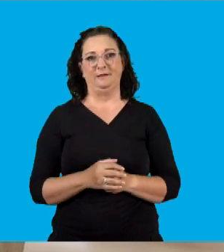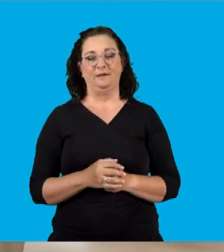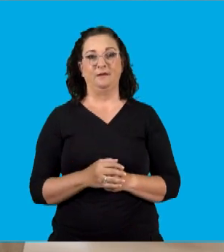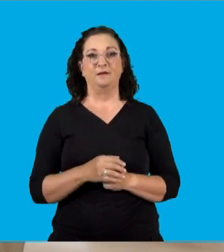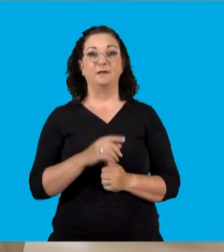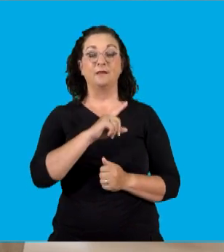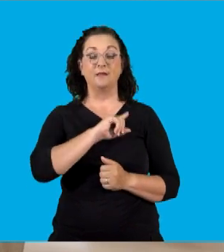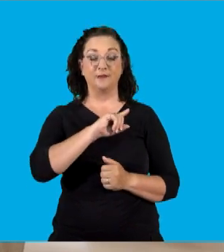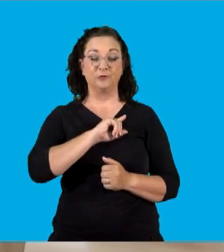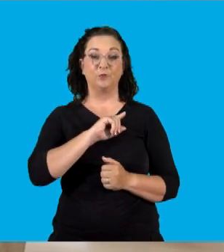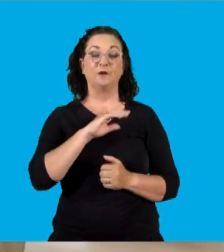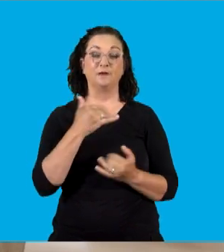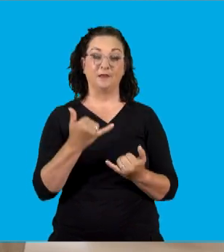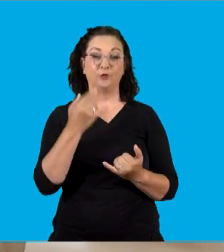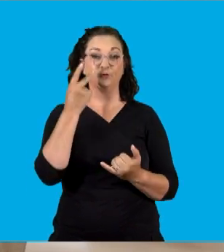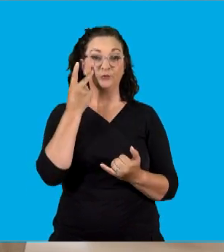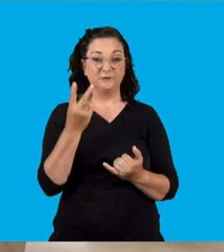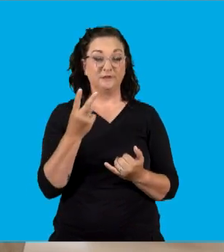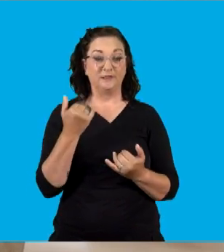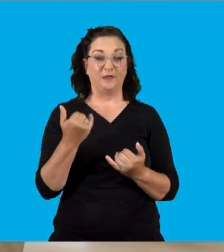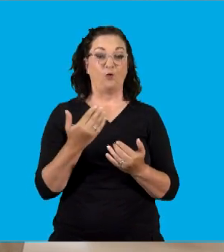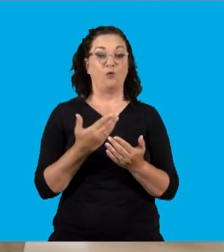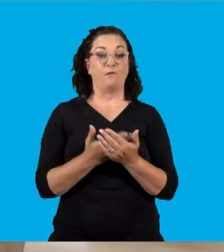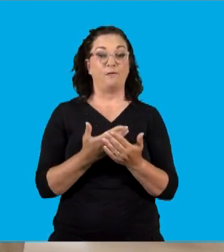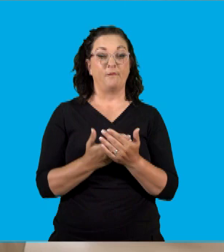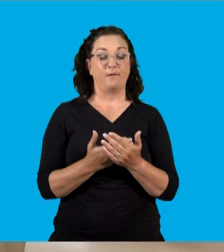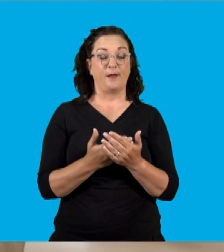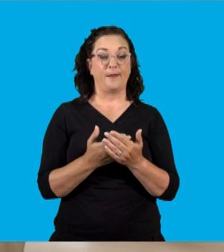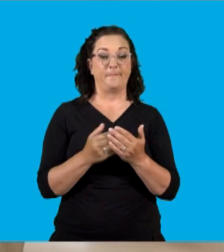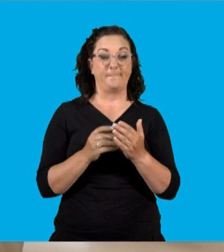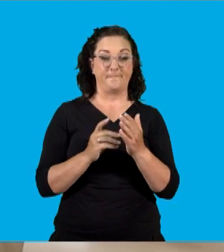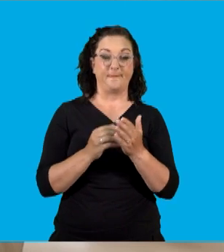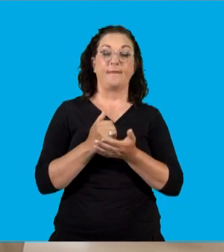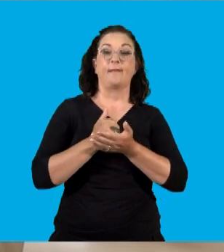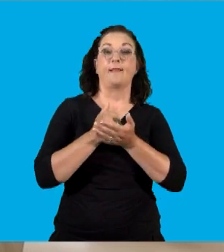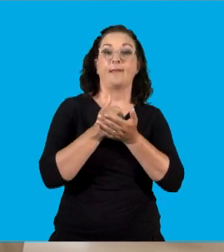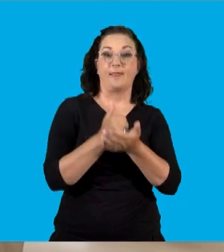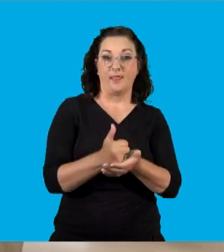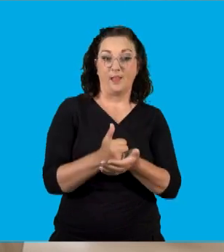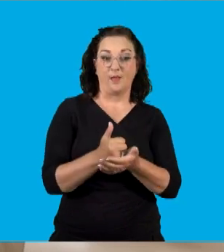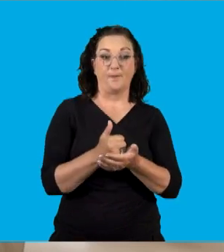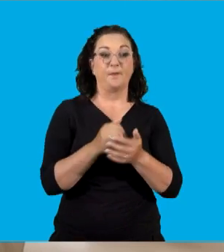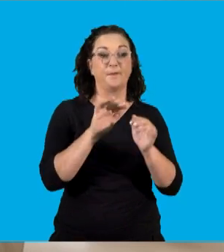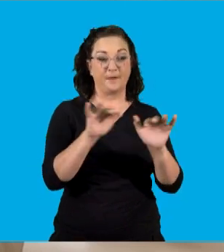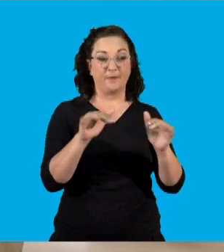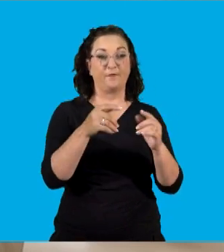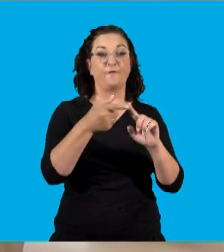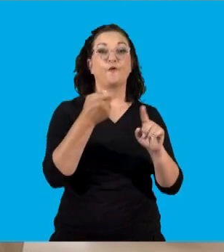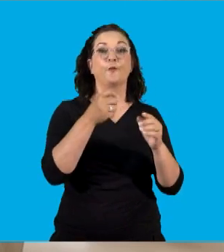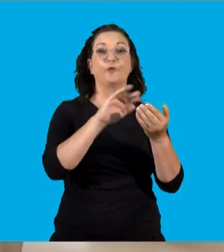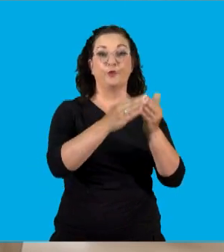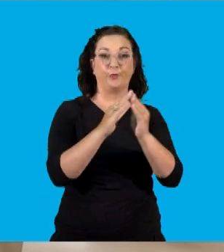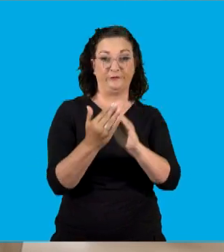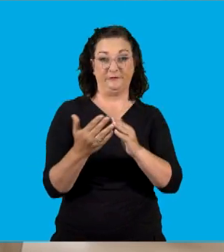make sure that the socio-economic issues are being alleviated from the community. So they place extra burdens on